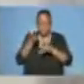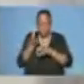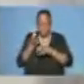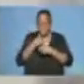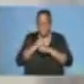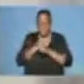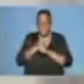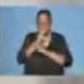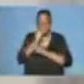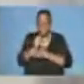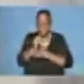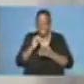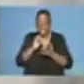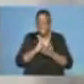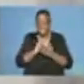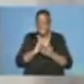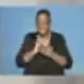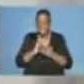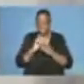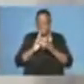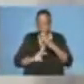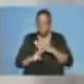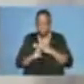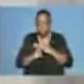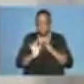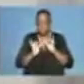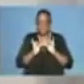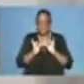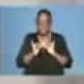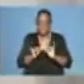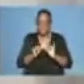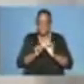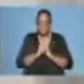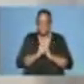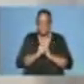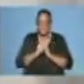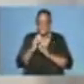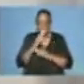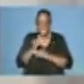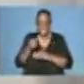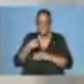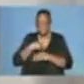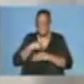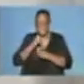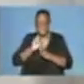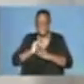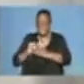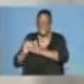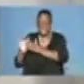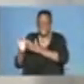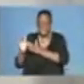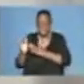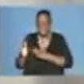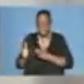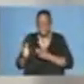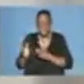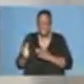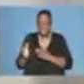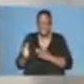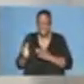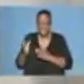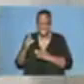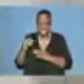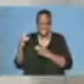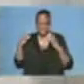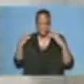became attractive as we continue to progress, you know, and even under my leadership as the former president and even as one of the former